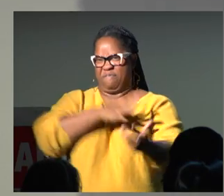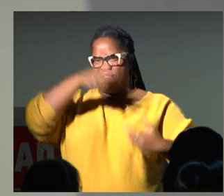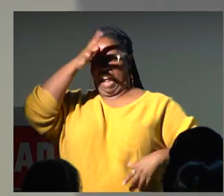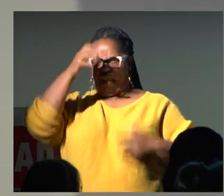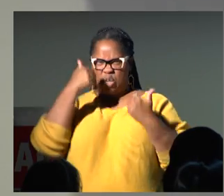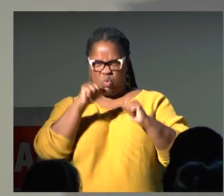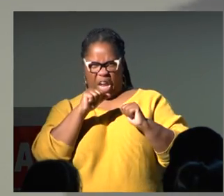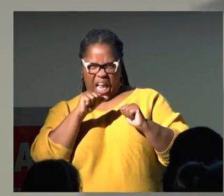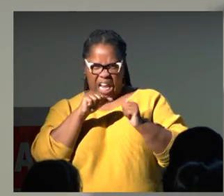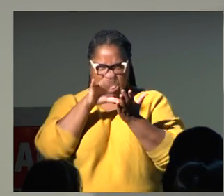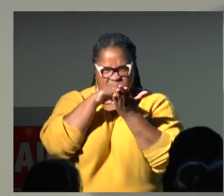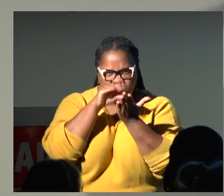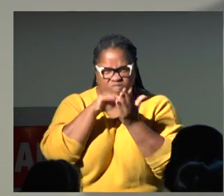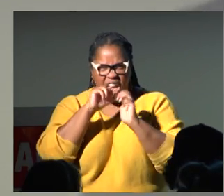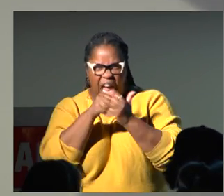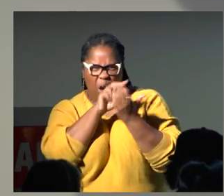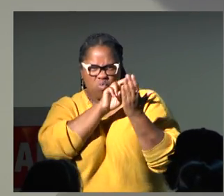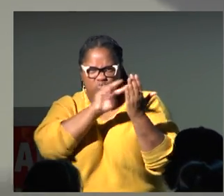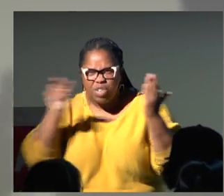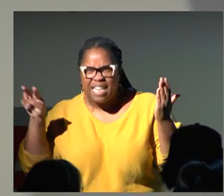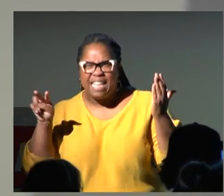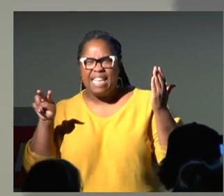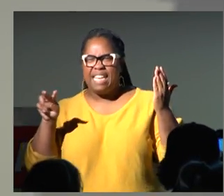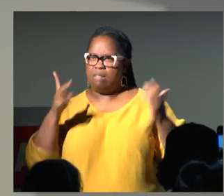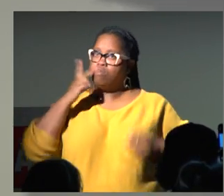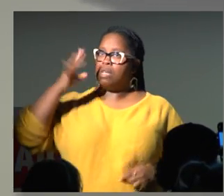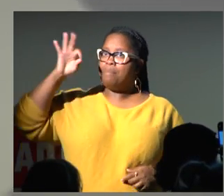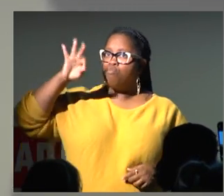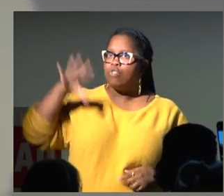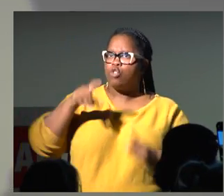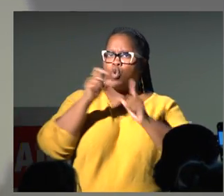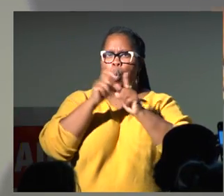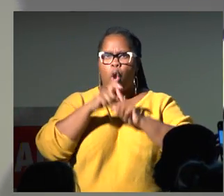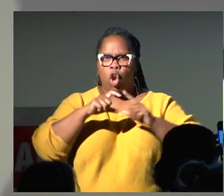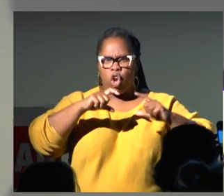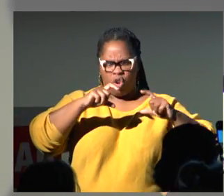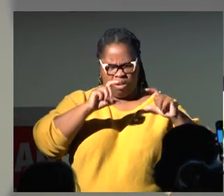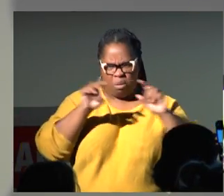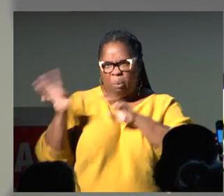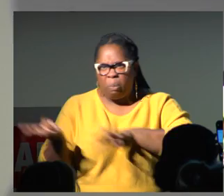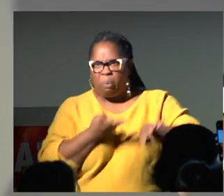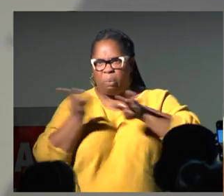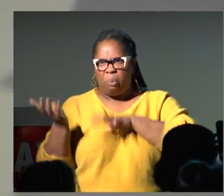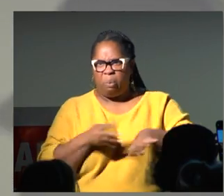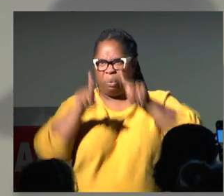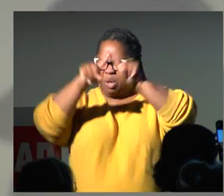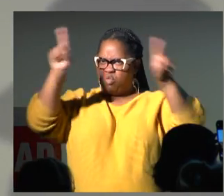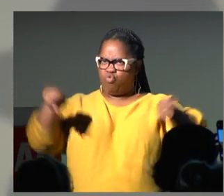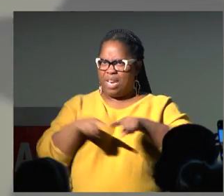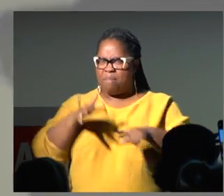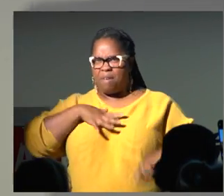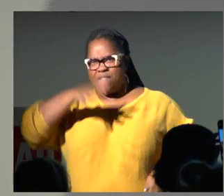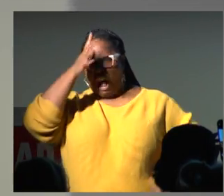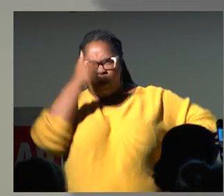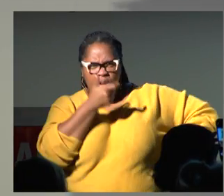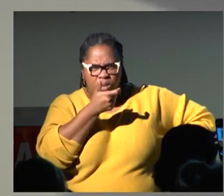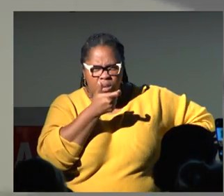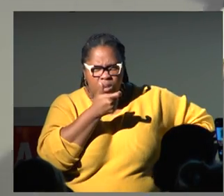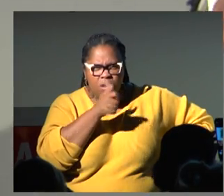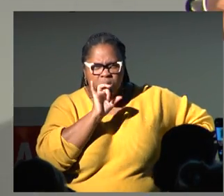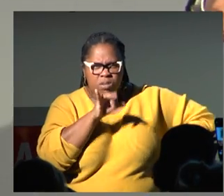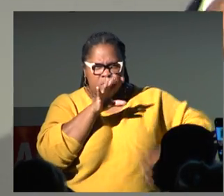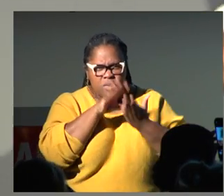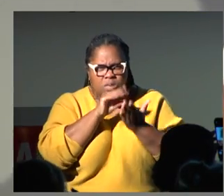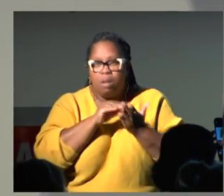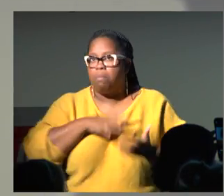himself how to read when he saw the preachers right. and the words bouncing across the bottom of the screen. He sat in a chair like this. And my father